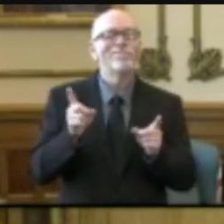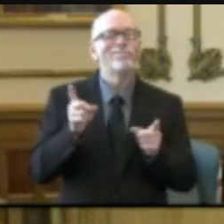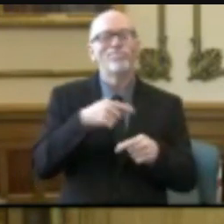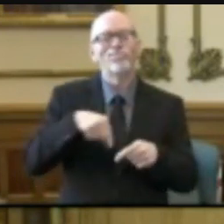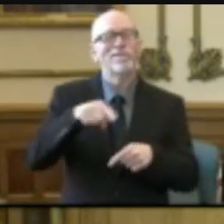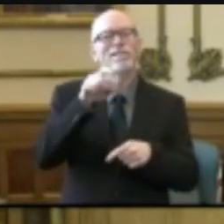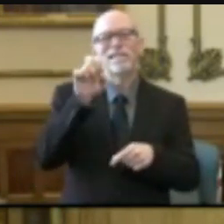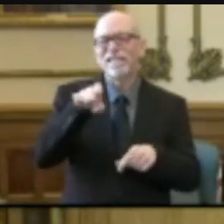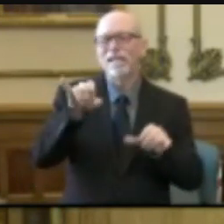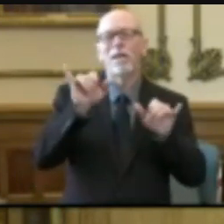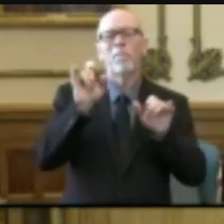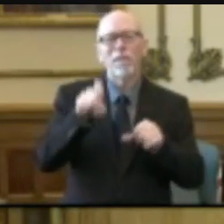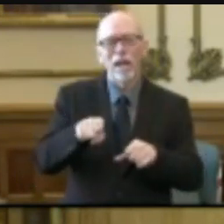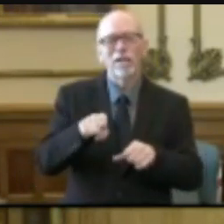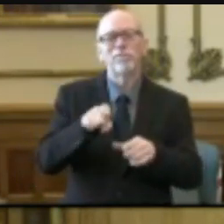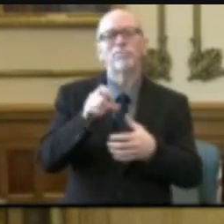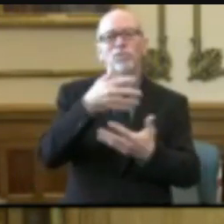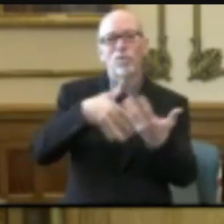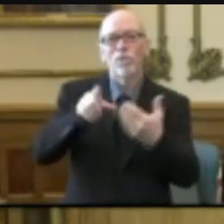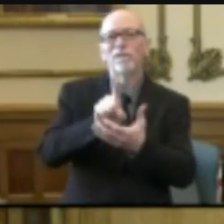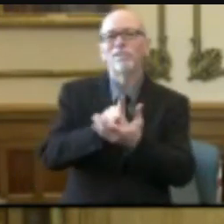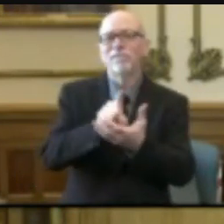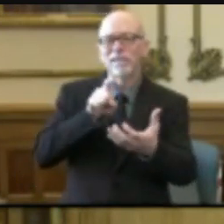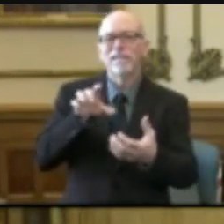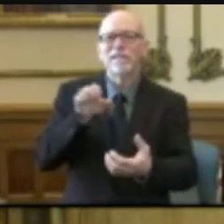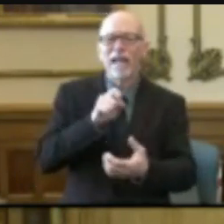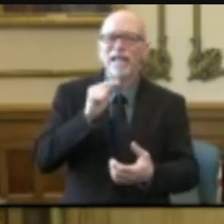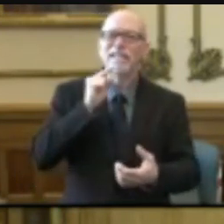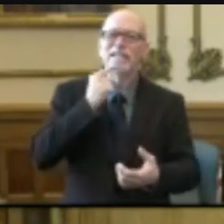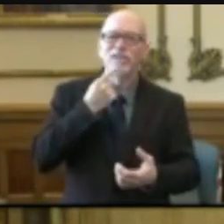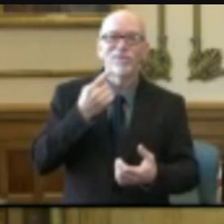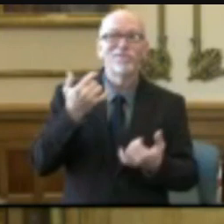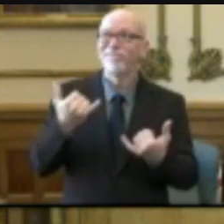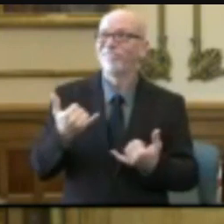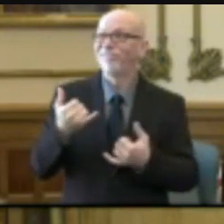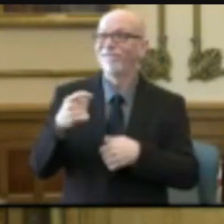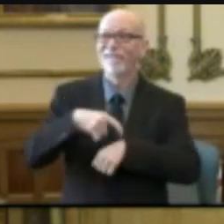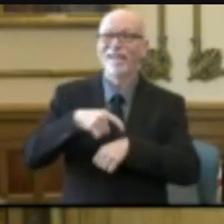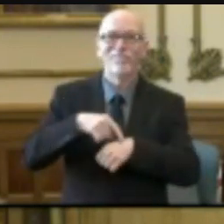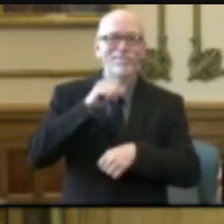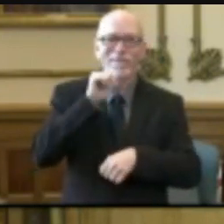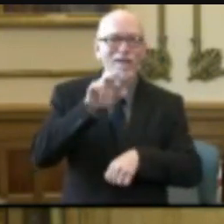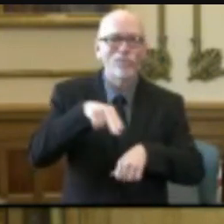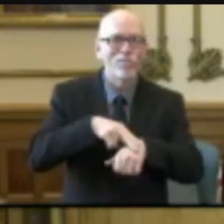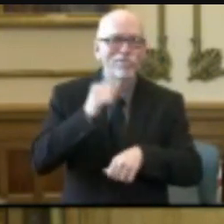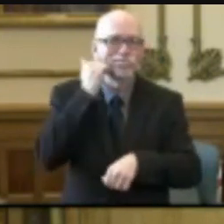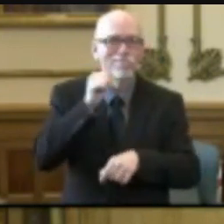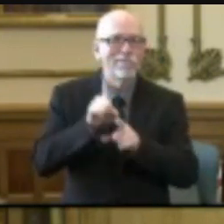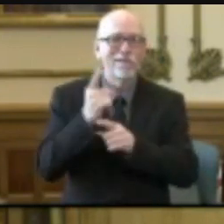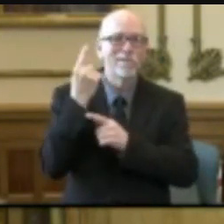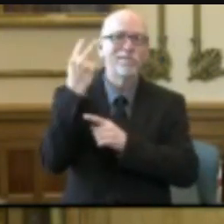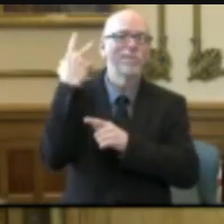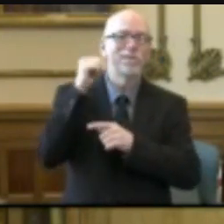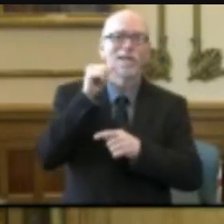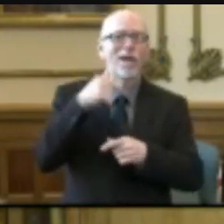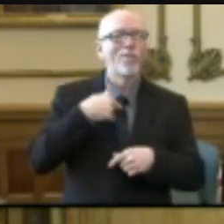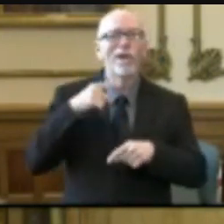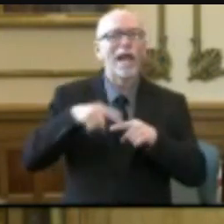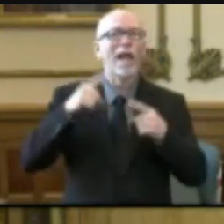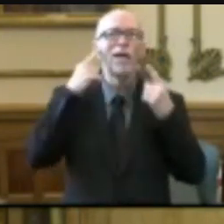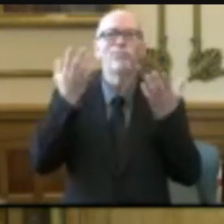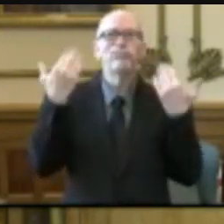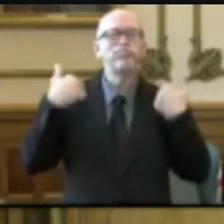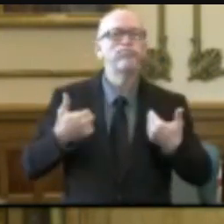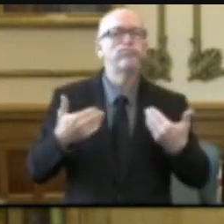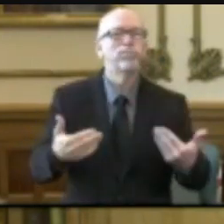social distancing seriously. These are not normal times, and we cannot act as if they are. I know it's hard to